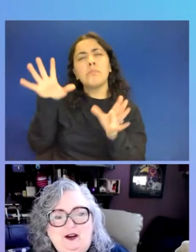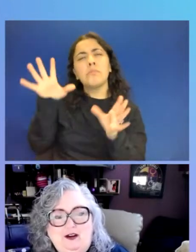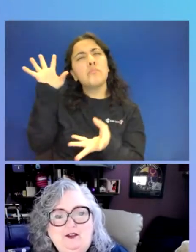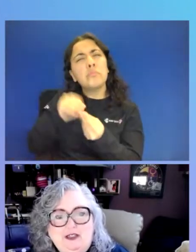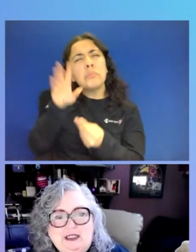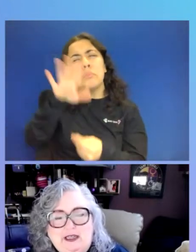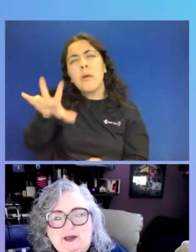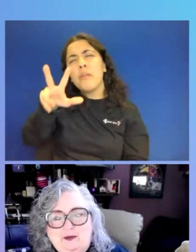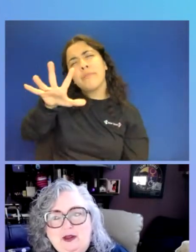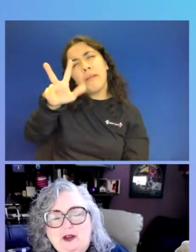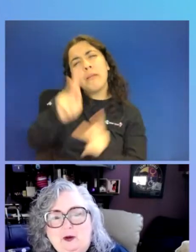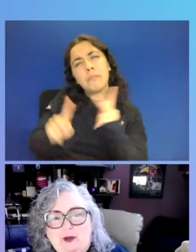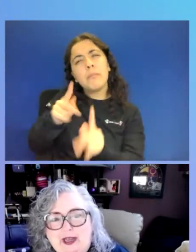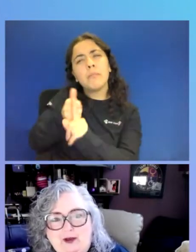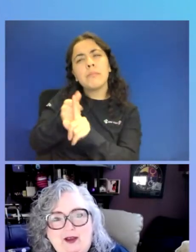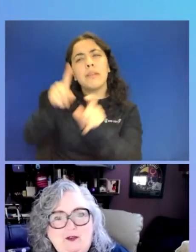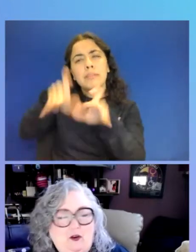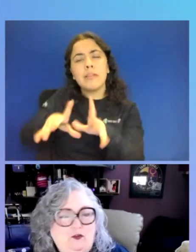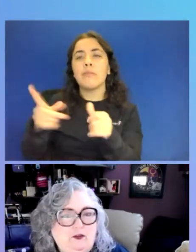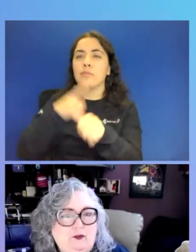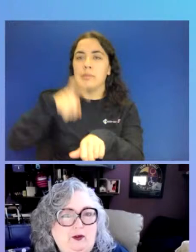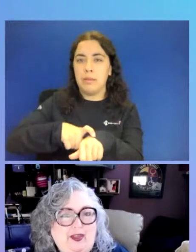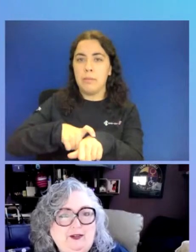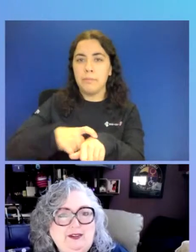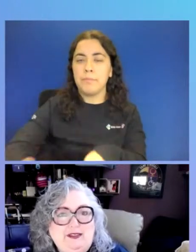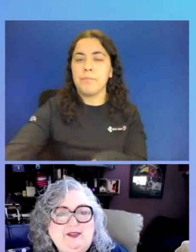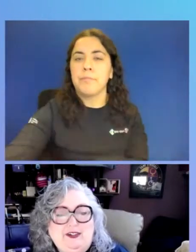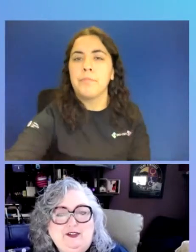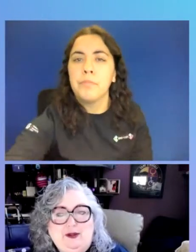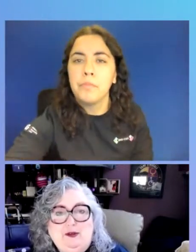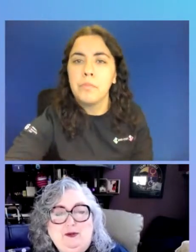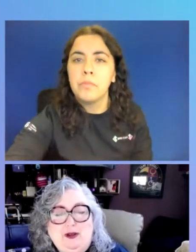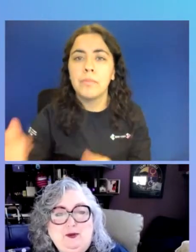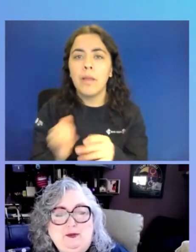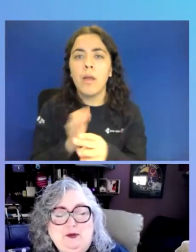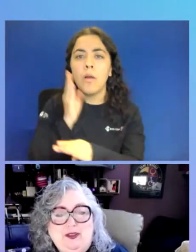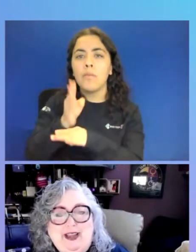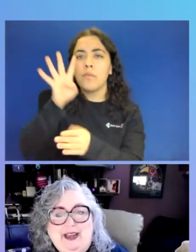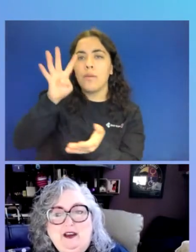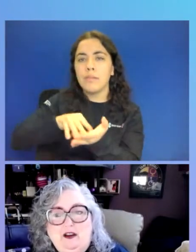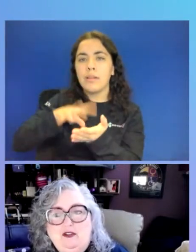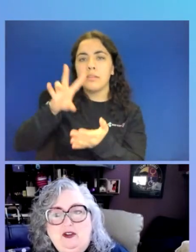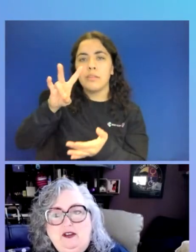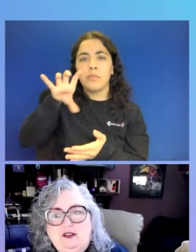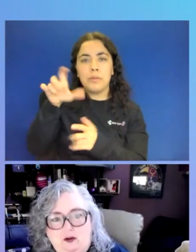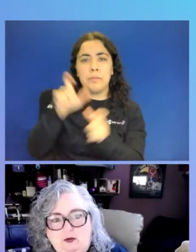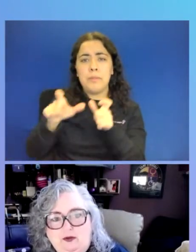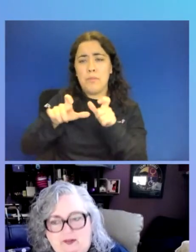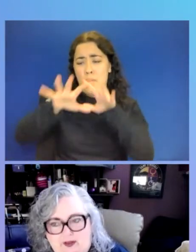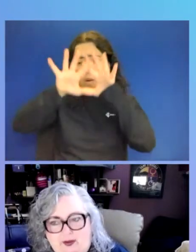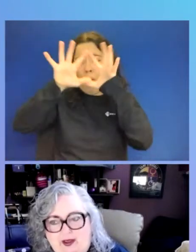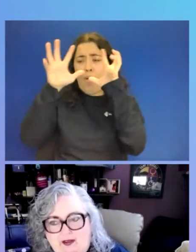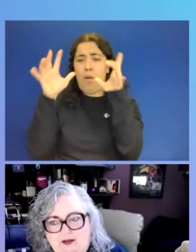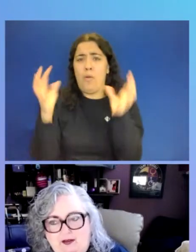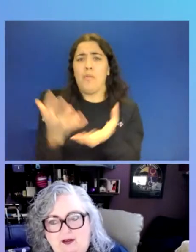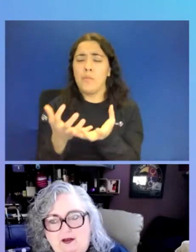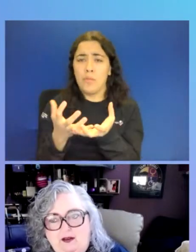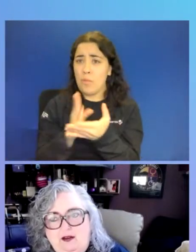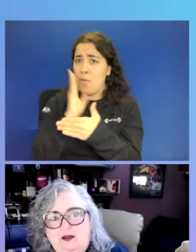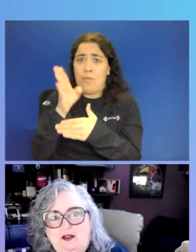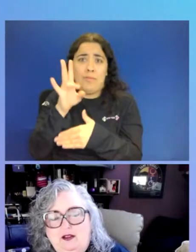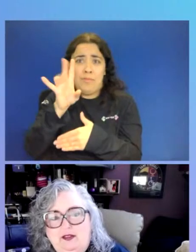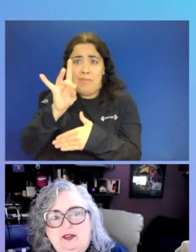first exam. We now have over 4,700 people around the world in more than 80 countries that hold CPAC.